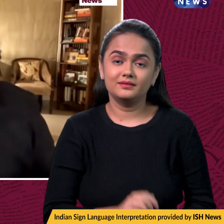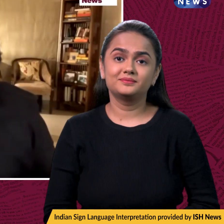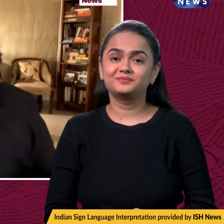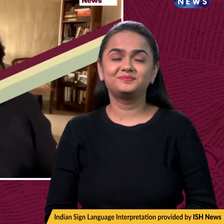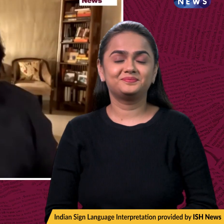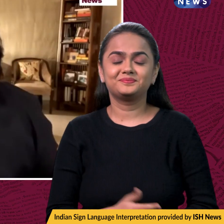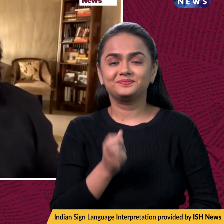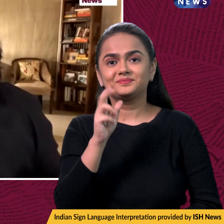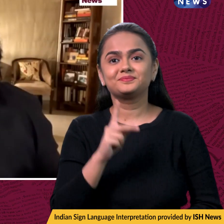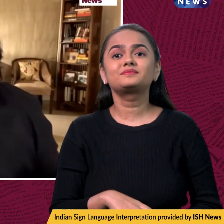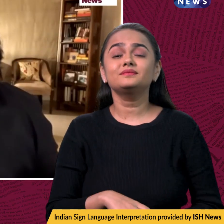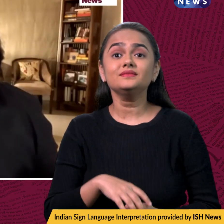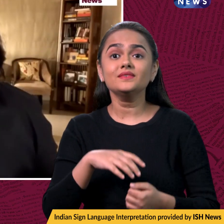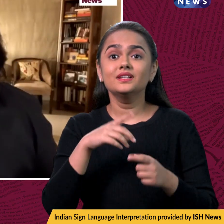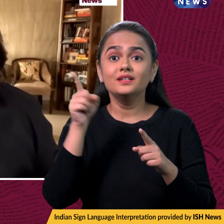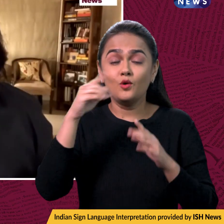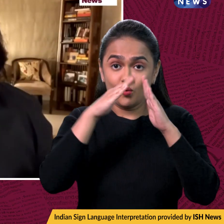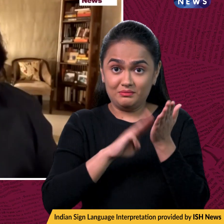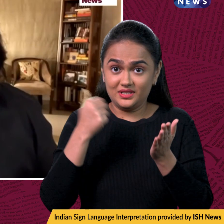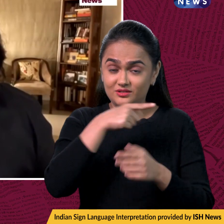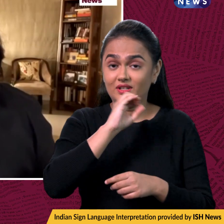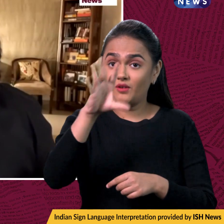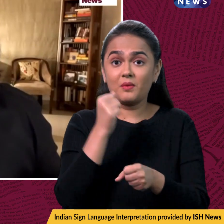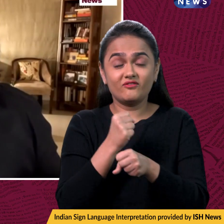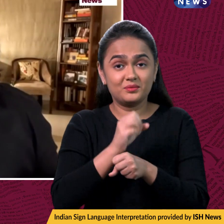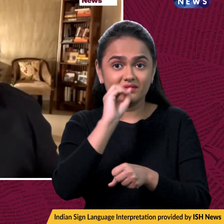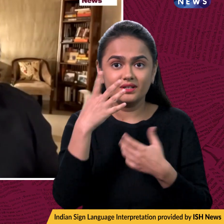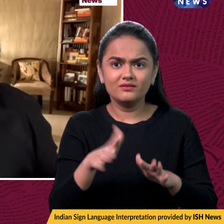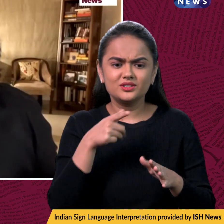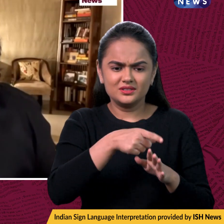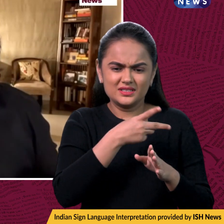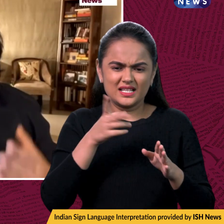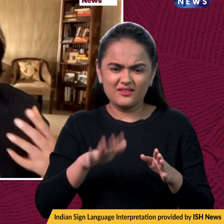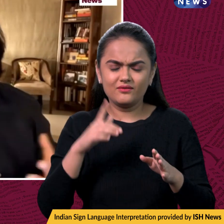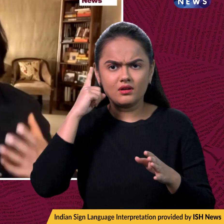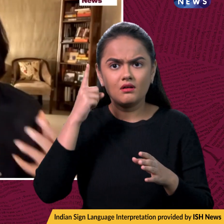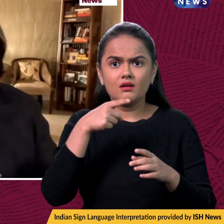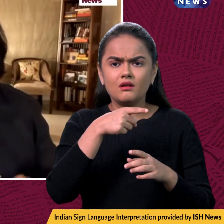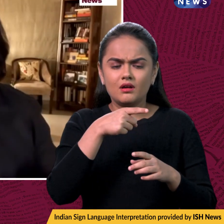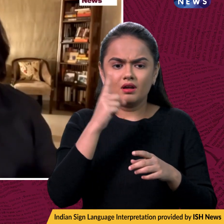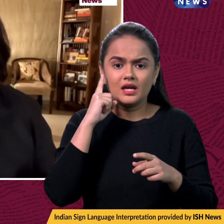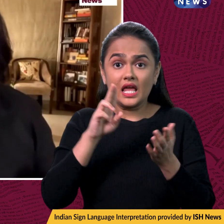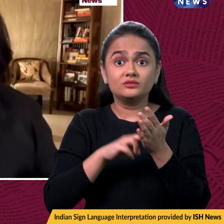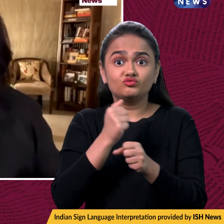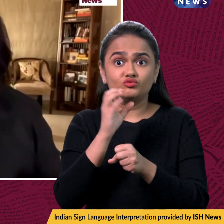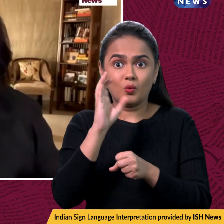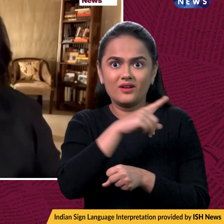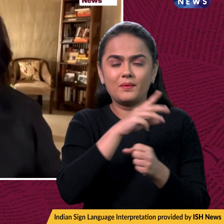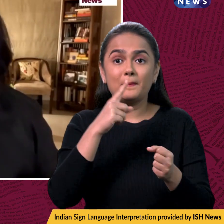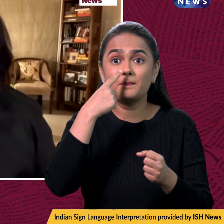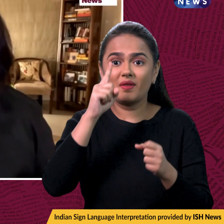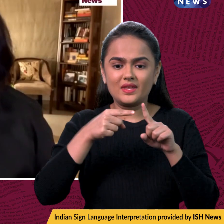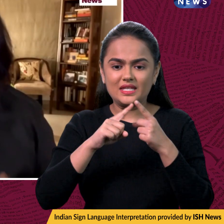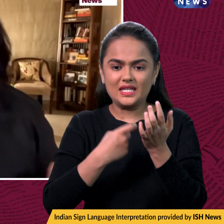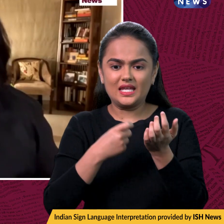quote. The Home Ministry has informed the government that it has barred the Missionaries of Charity, which is the charitable organization started by